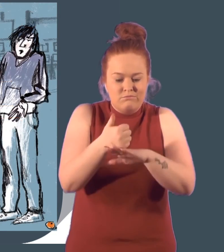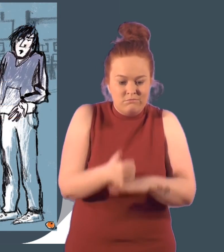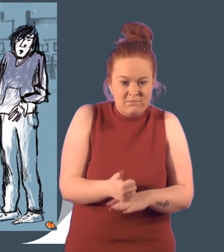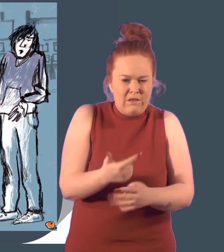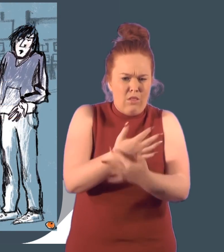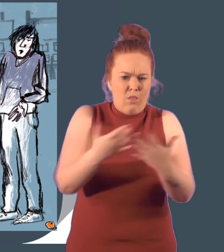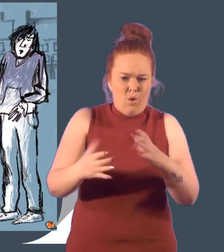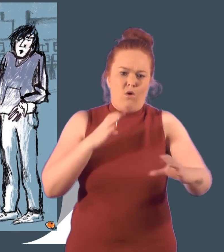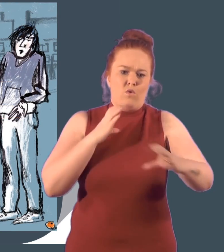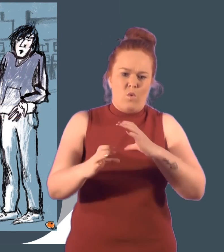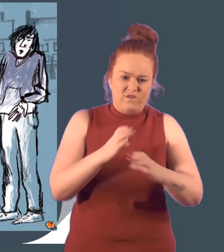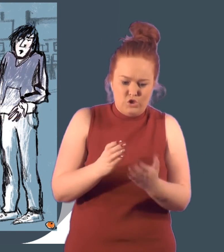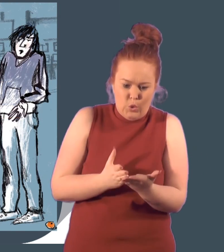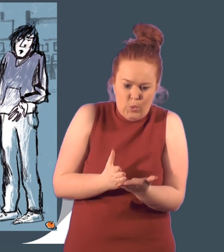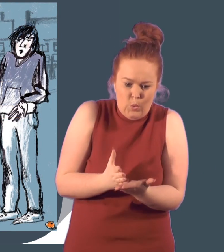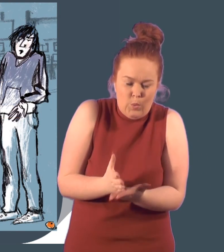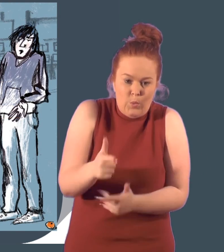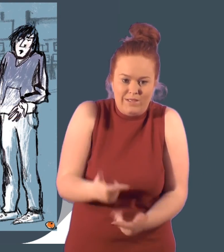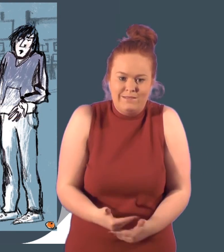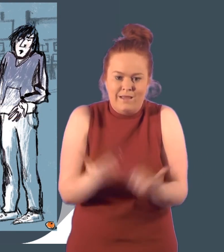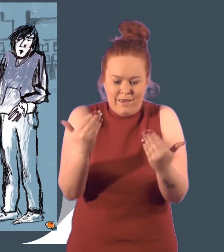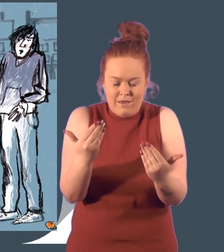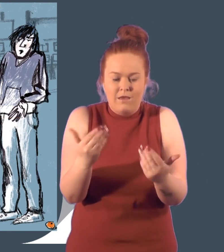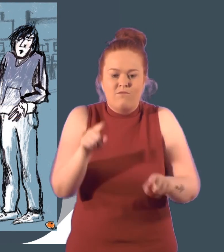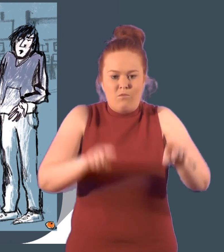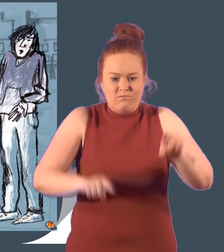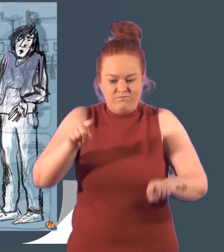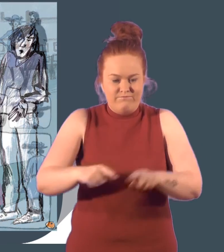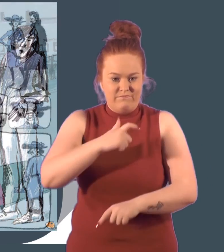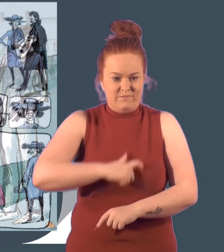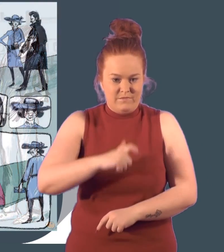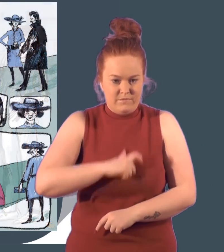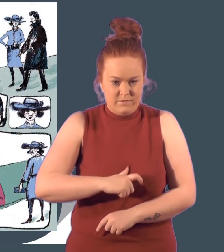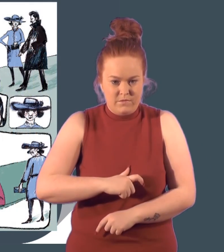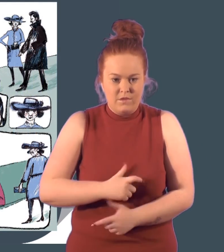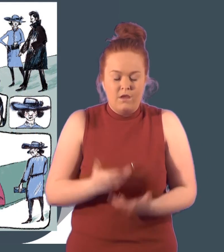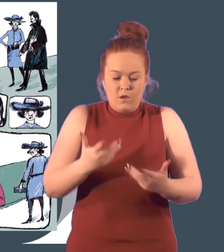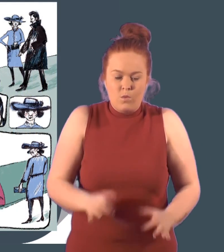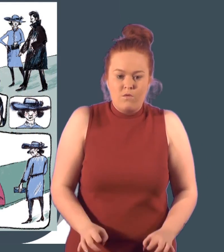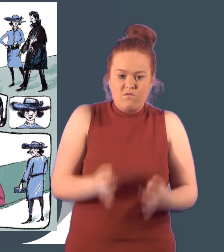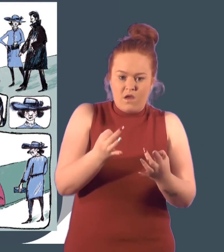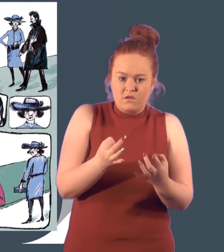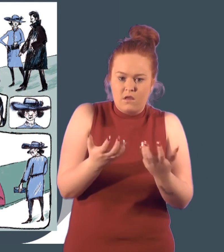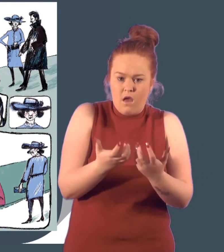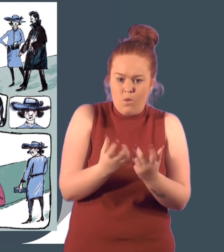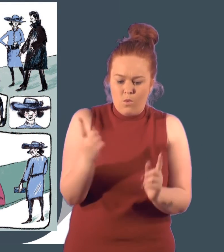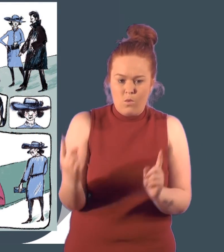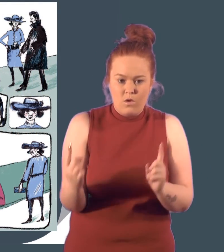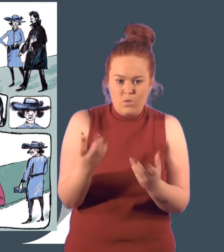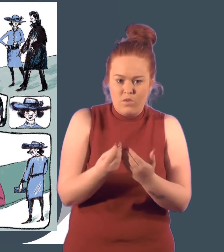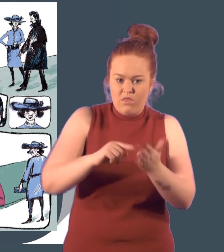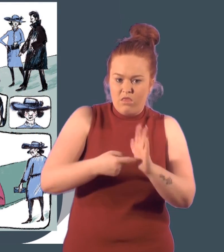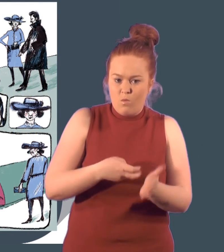basically there's a lot of conversations go on throughout the day between various characters, and we get to find out how each character on the walk feels about